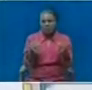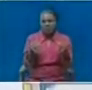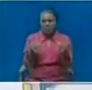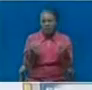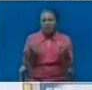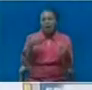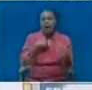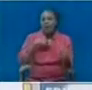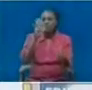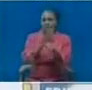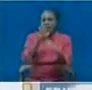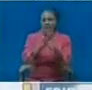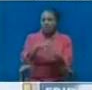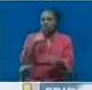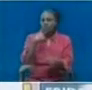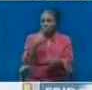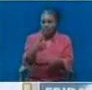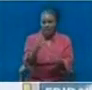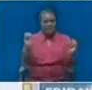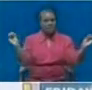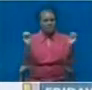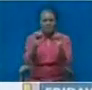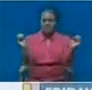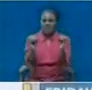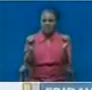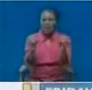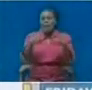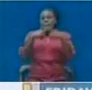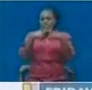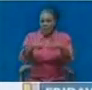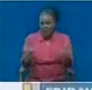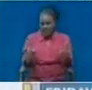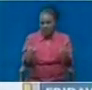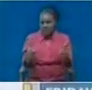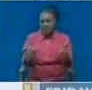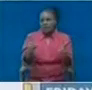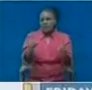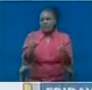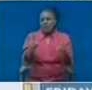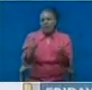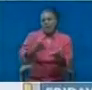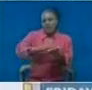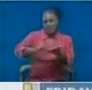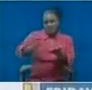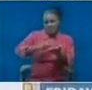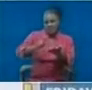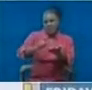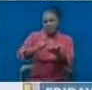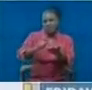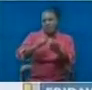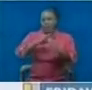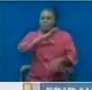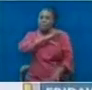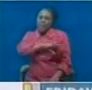Sina mengi ya kusimulia, ila tu ni barua ya dunia.